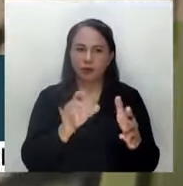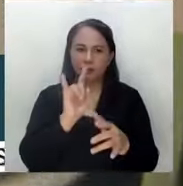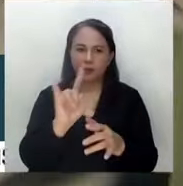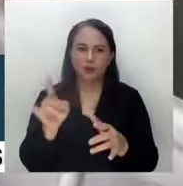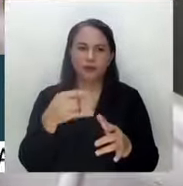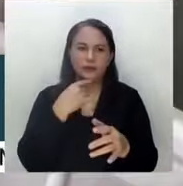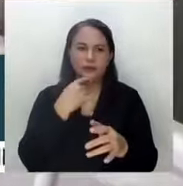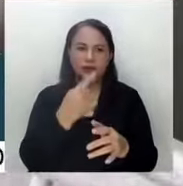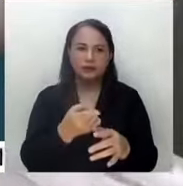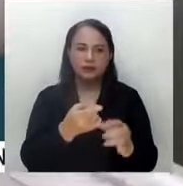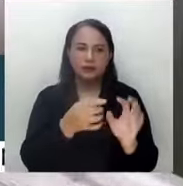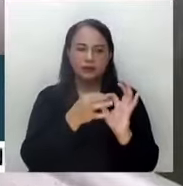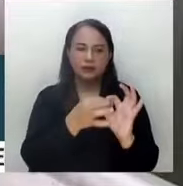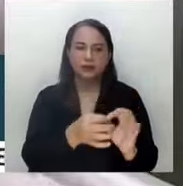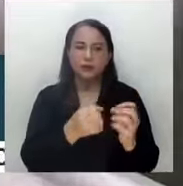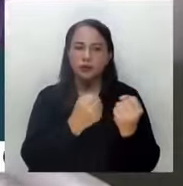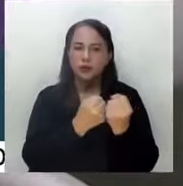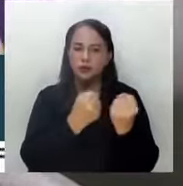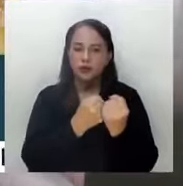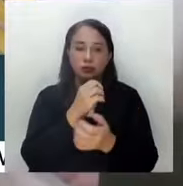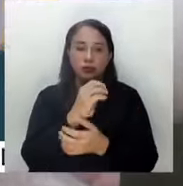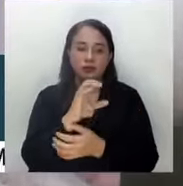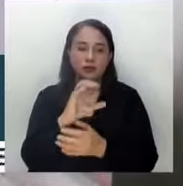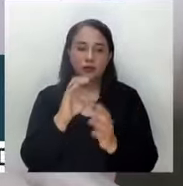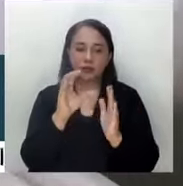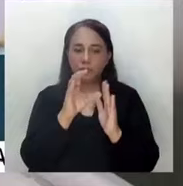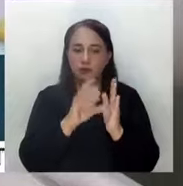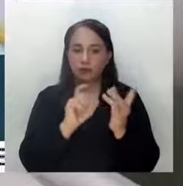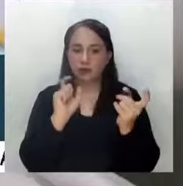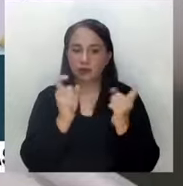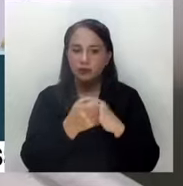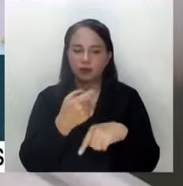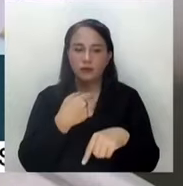to garner support for charter change through alleged bribery.